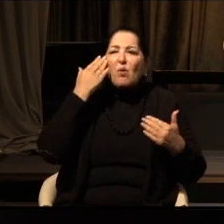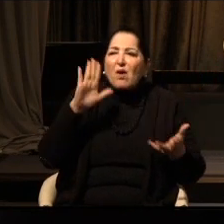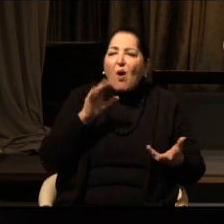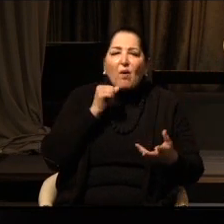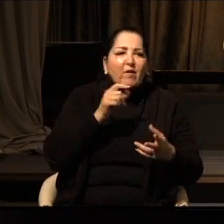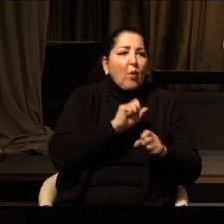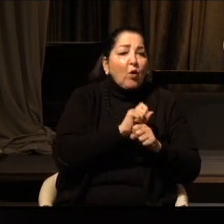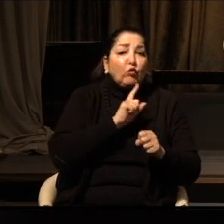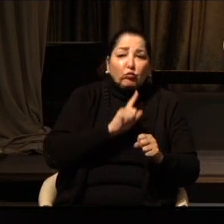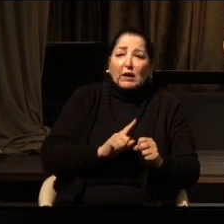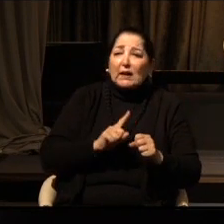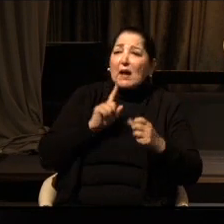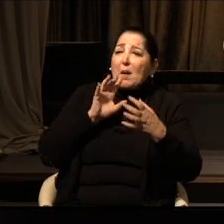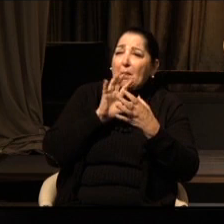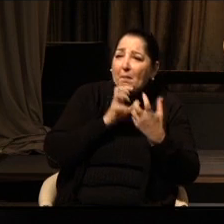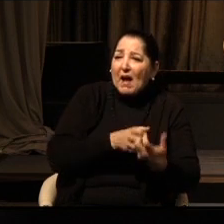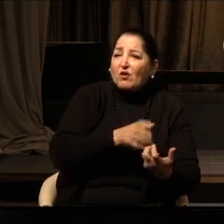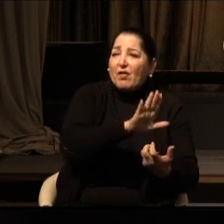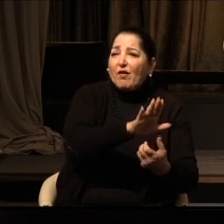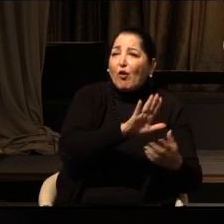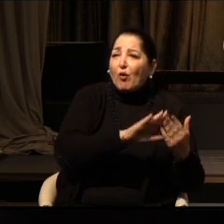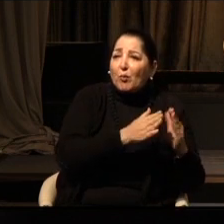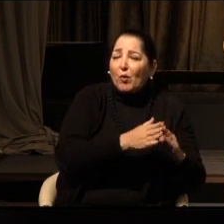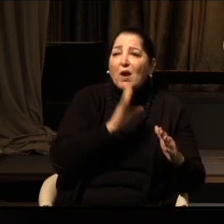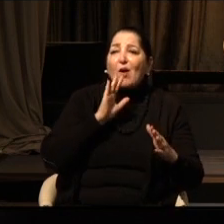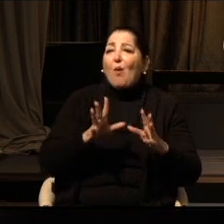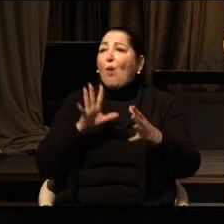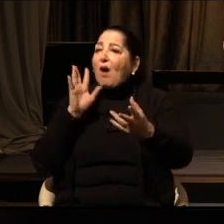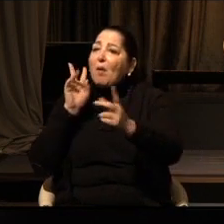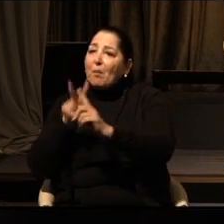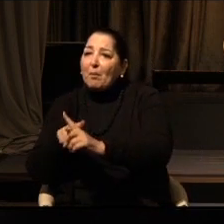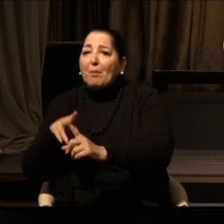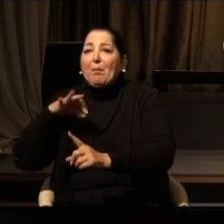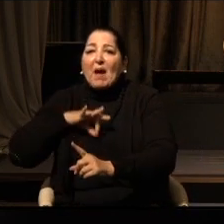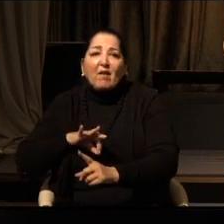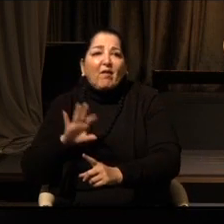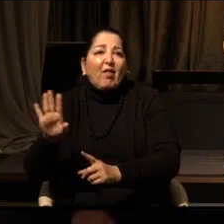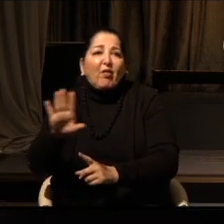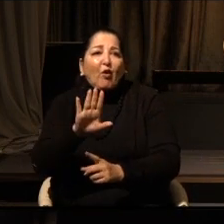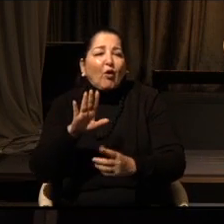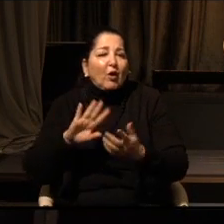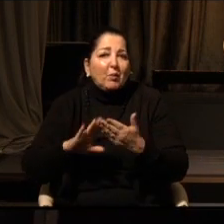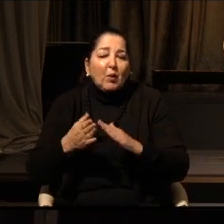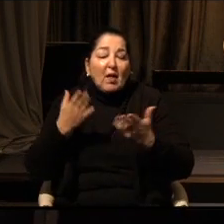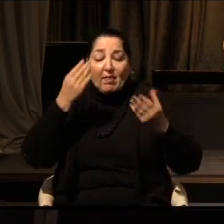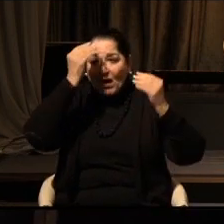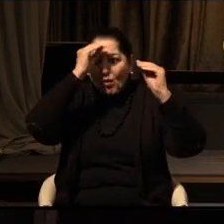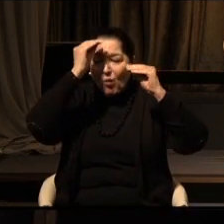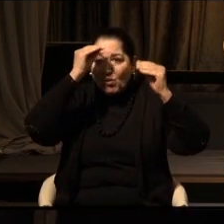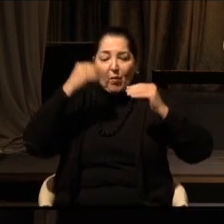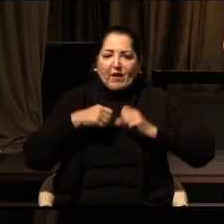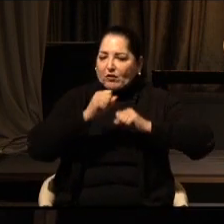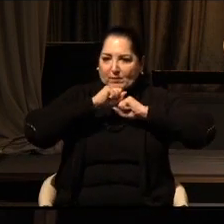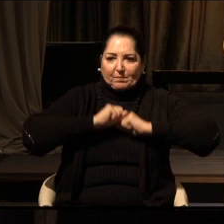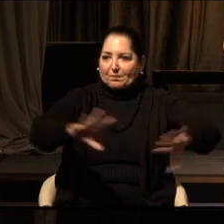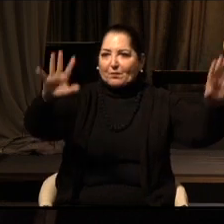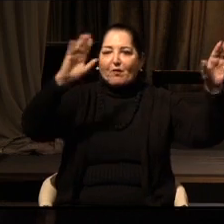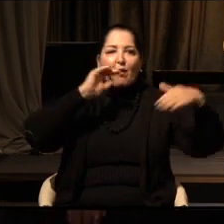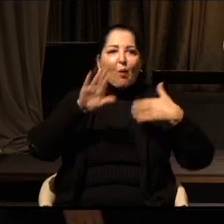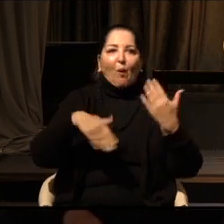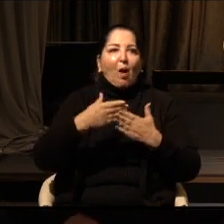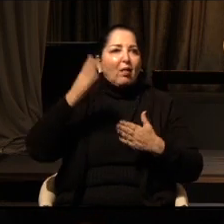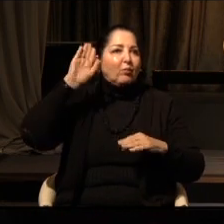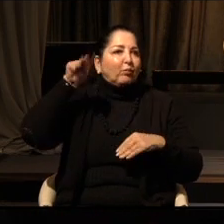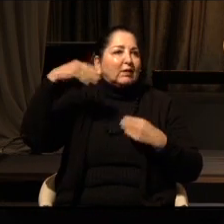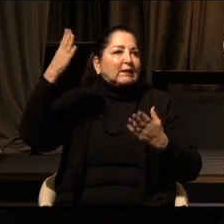visit. The system is problematic when an agent says to one of my presenting colleagues, you know, when I pitch you